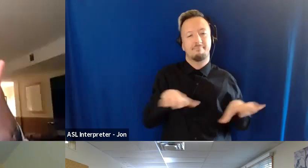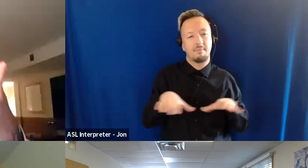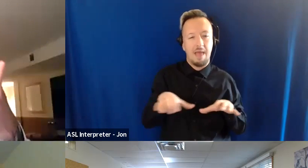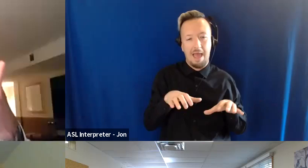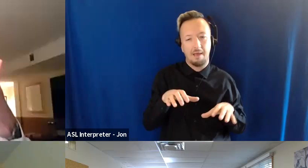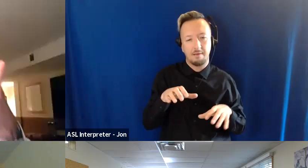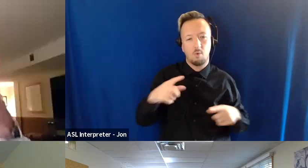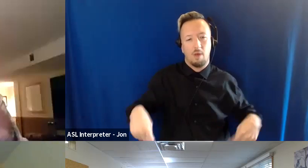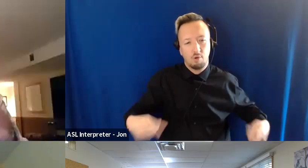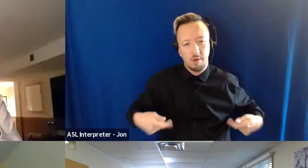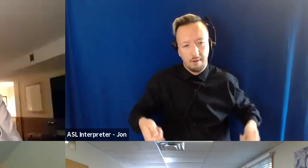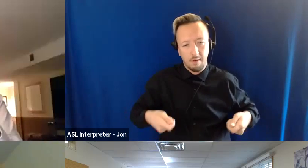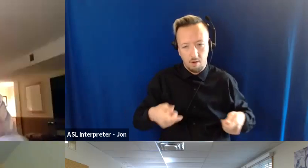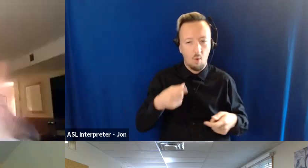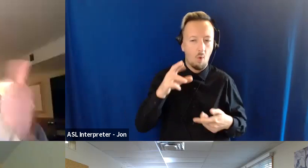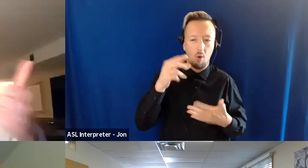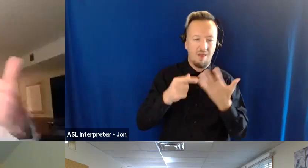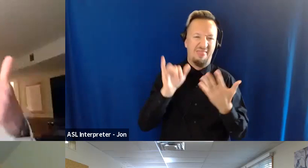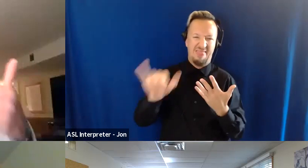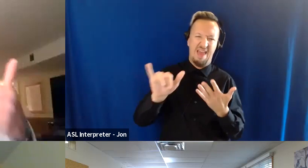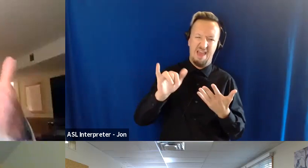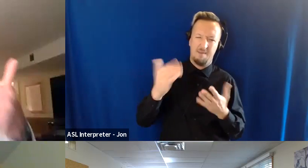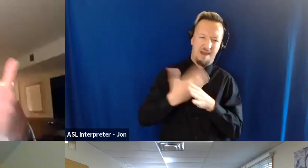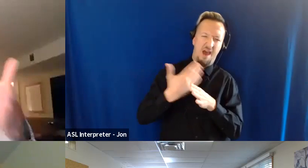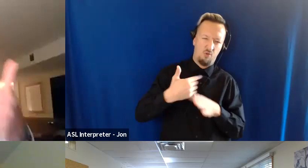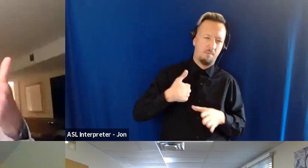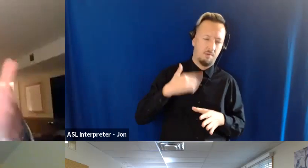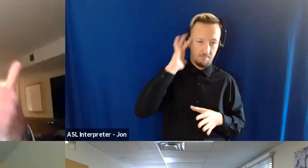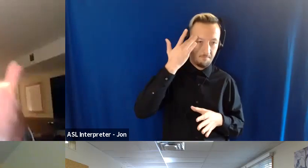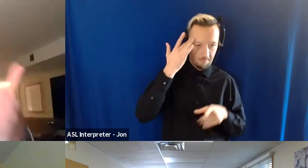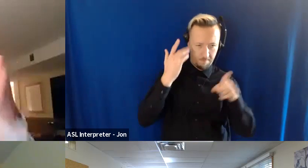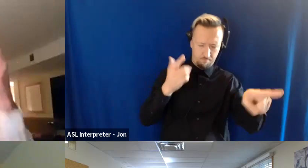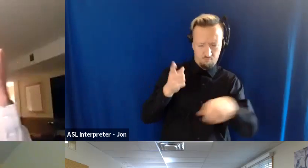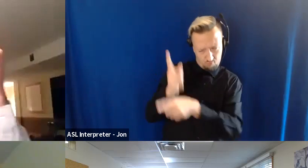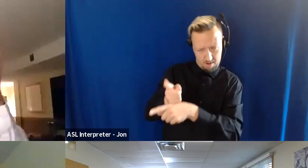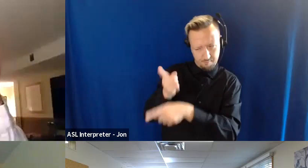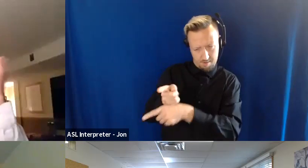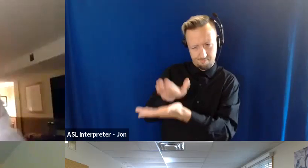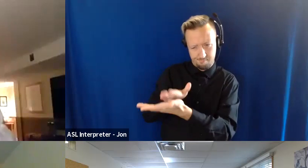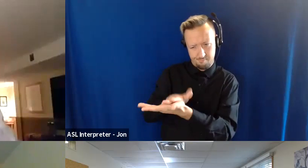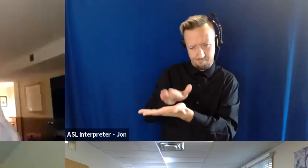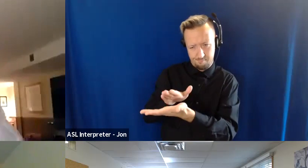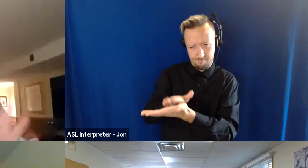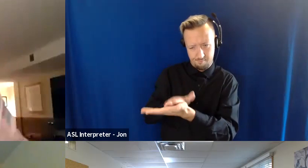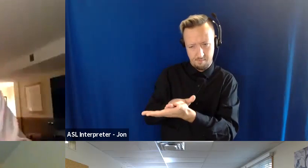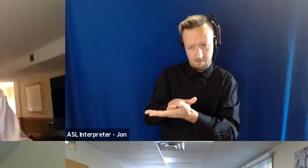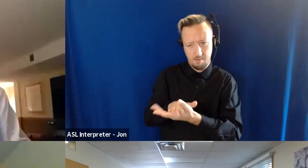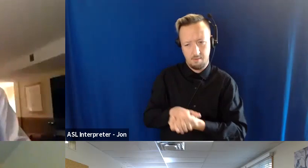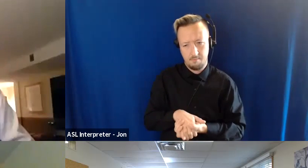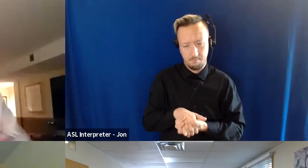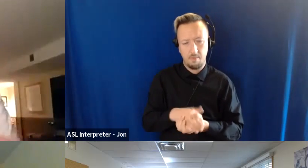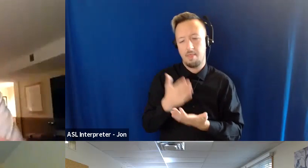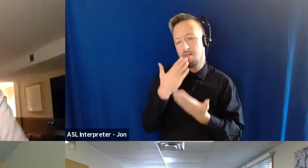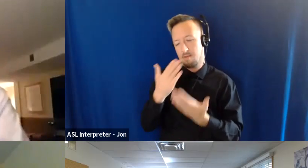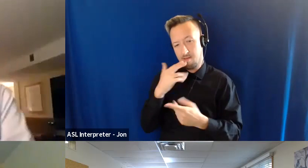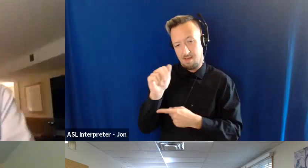fire. Bravo, Andrew. Bravo, bravo, bravo. Thank you. So Thank glad you,